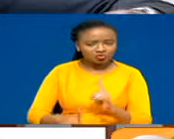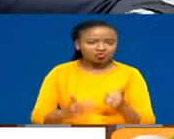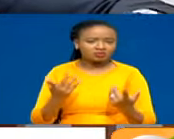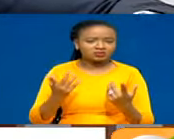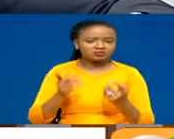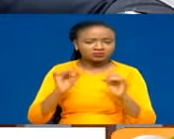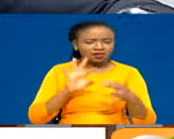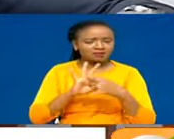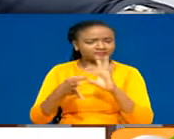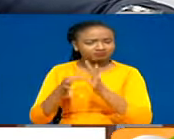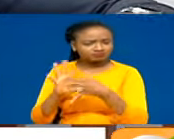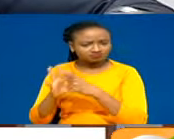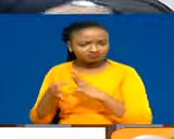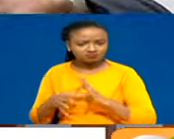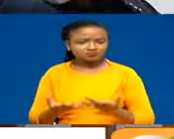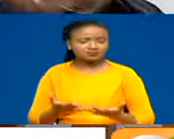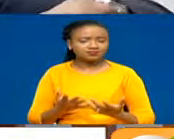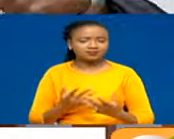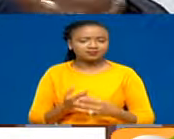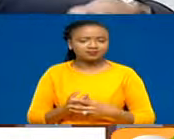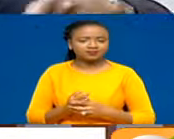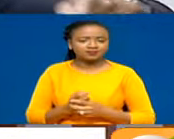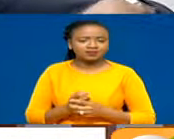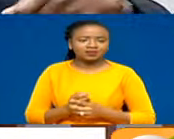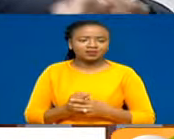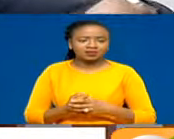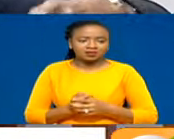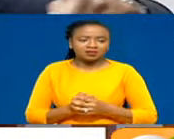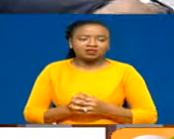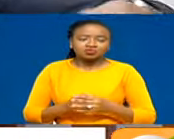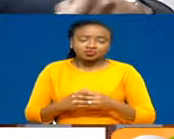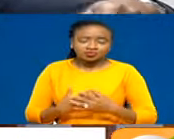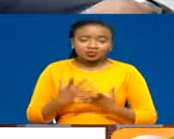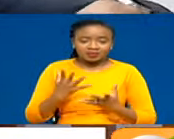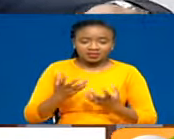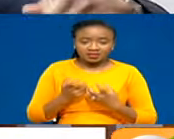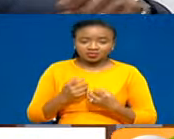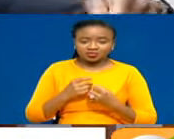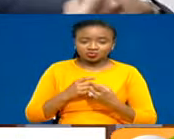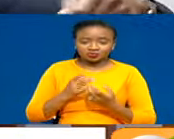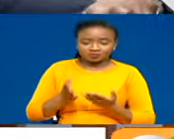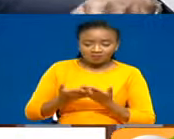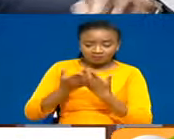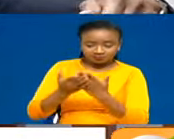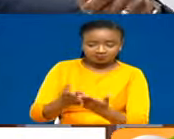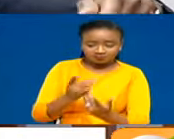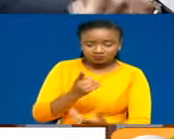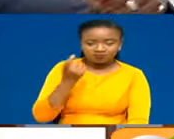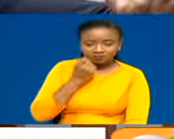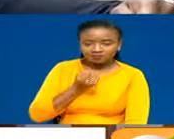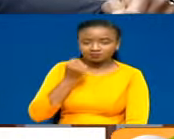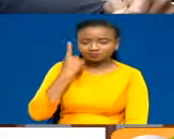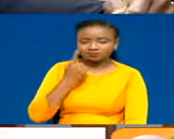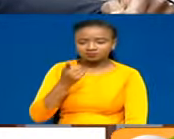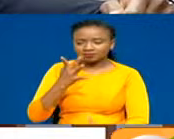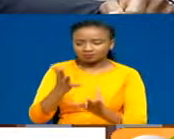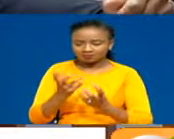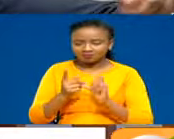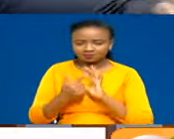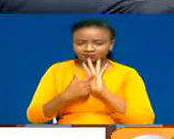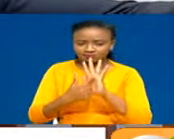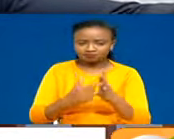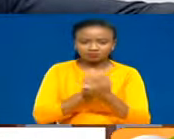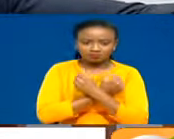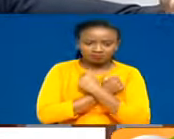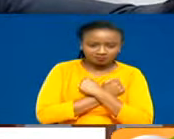in so many ways. Yes, and we need to instill that in them, you know, like we have to show more passion, you